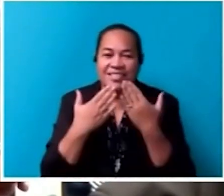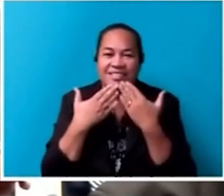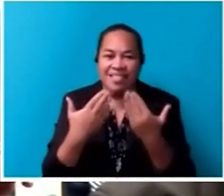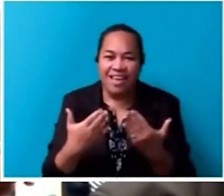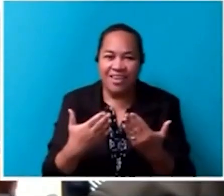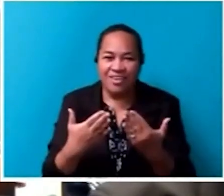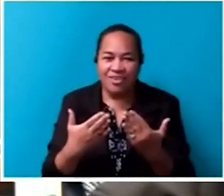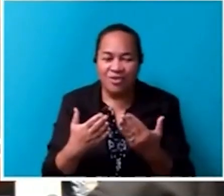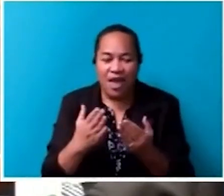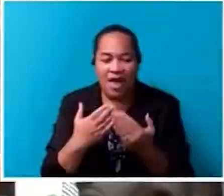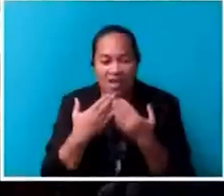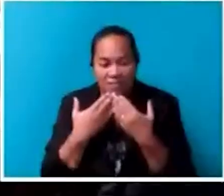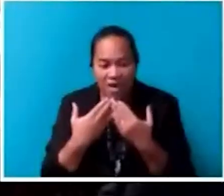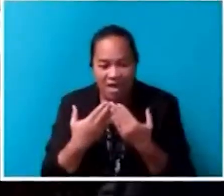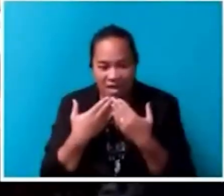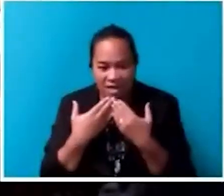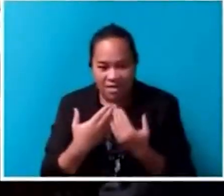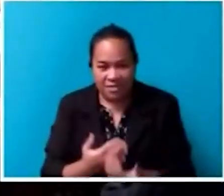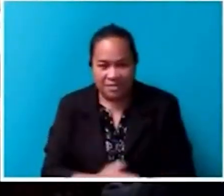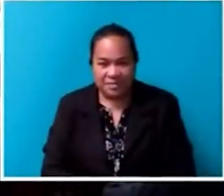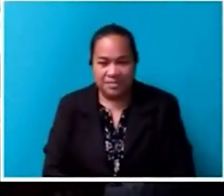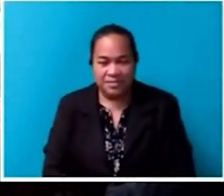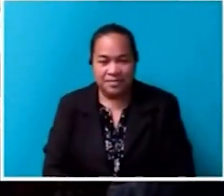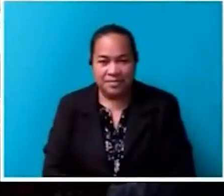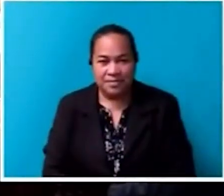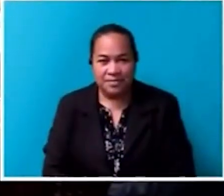and Vinabali.